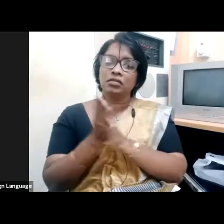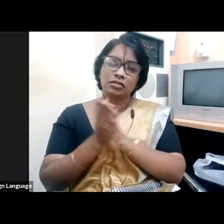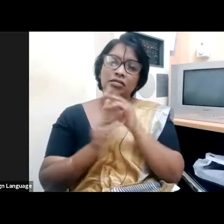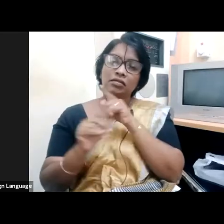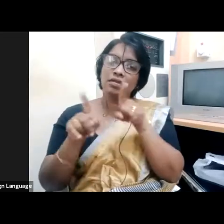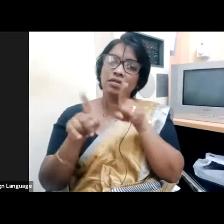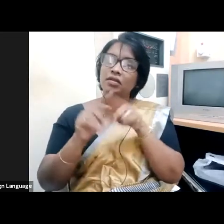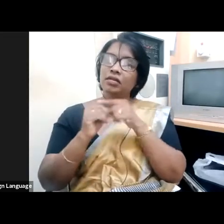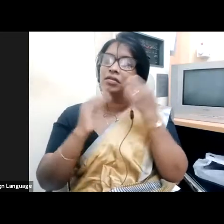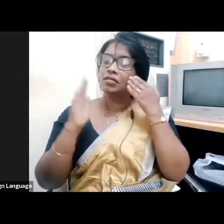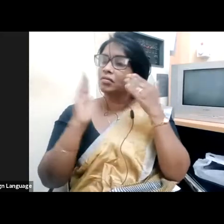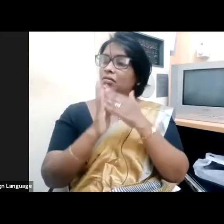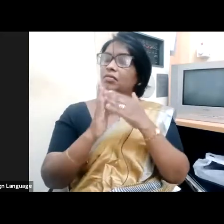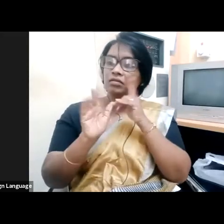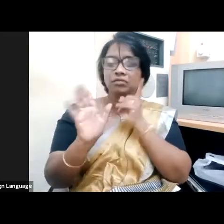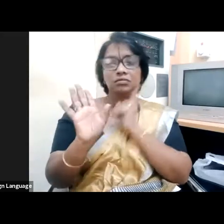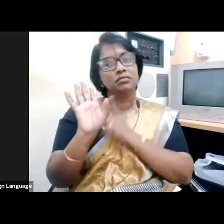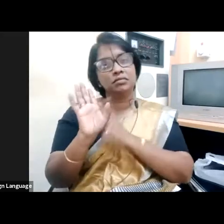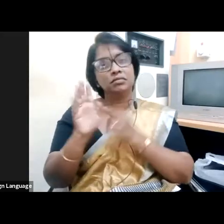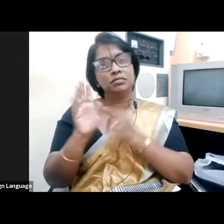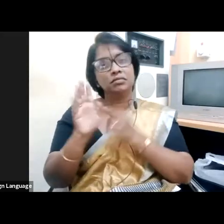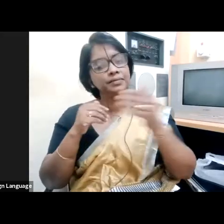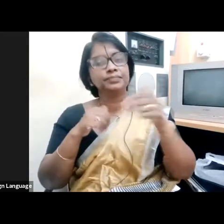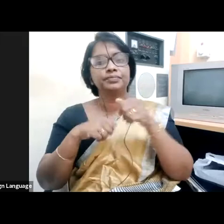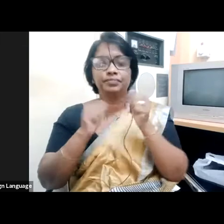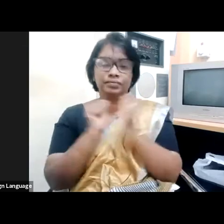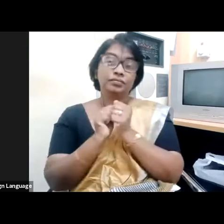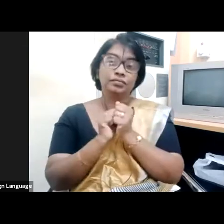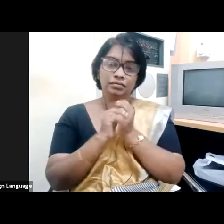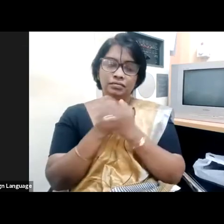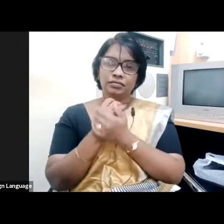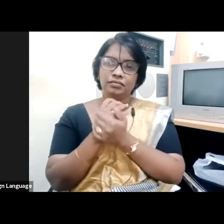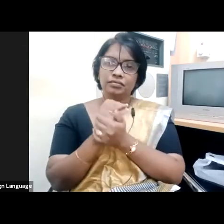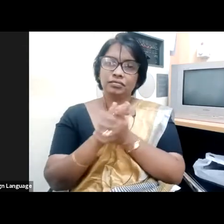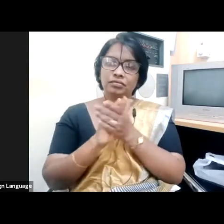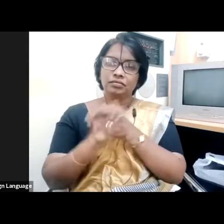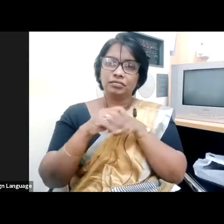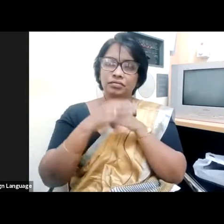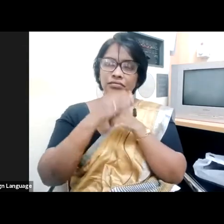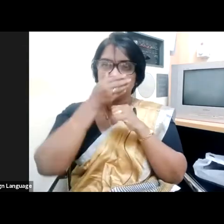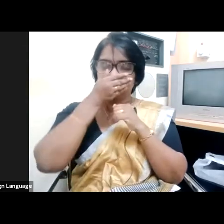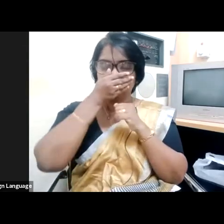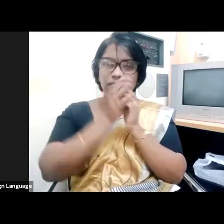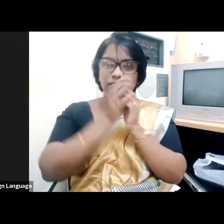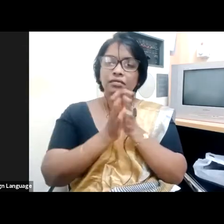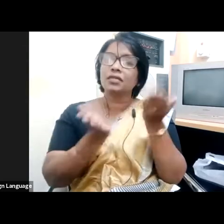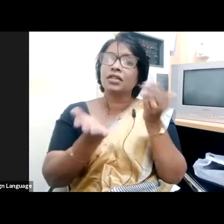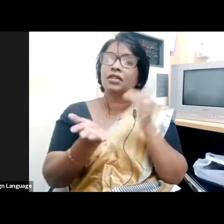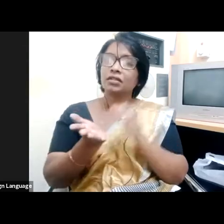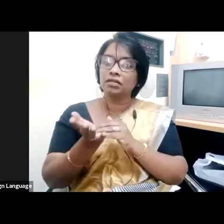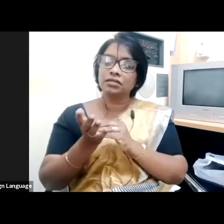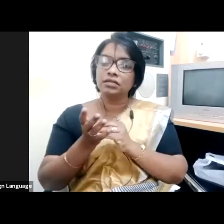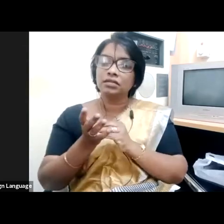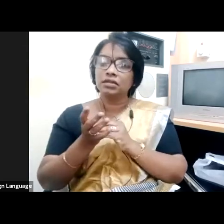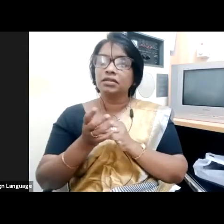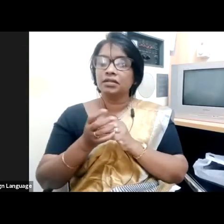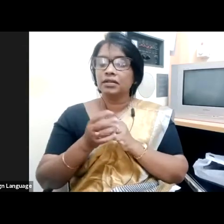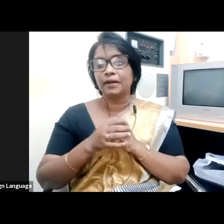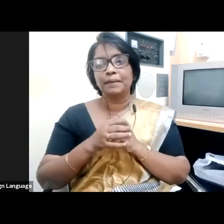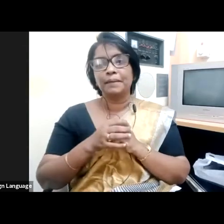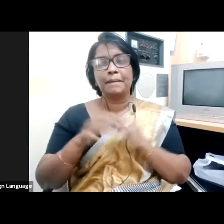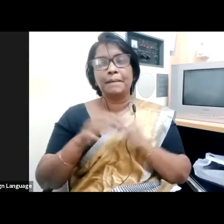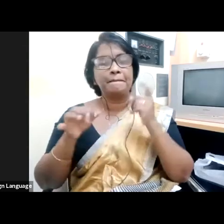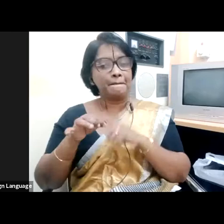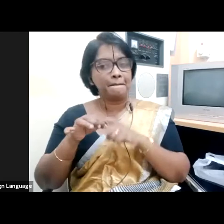constant conversation for us. But again, to your question, Fadil, from an innovation point of view, these are all very,